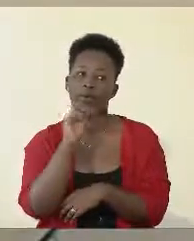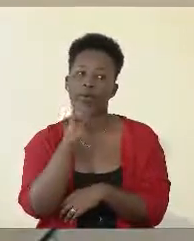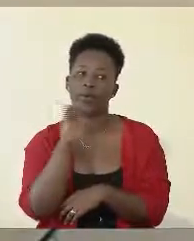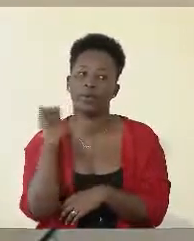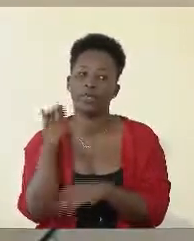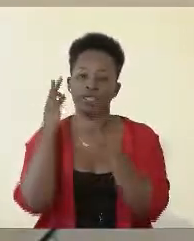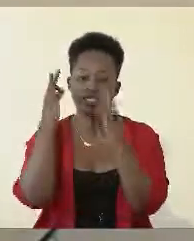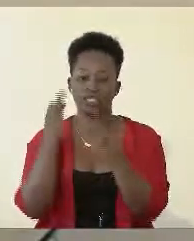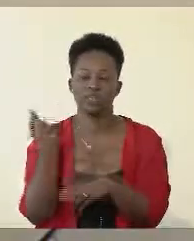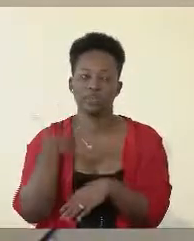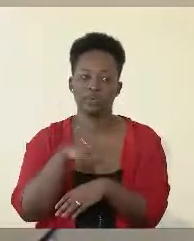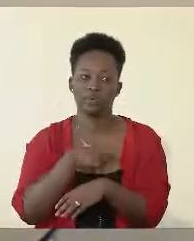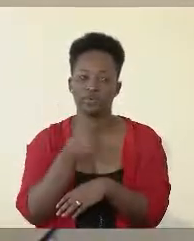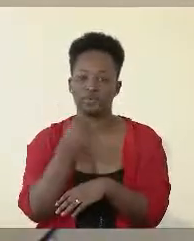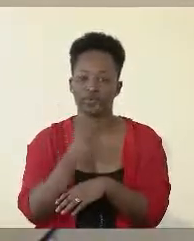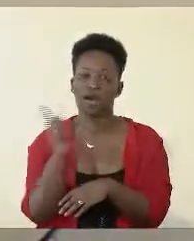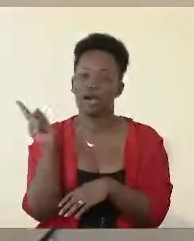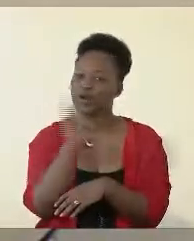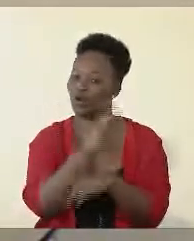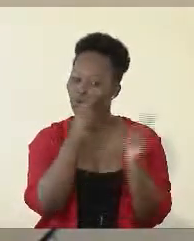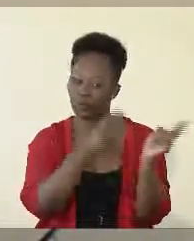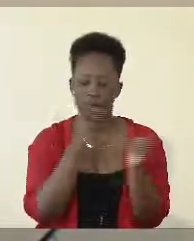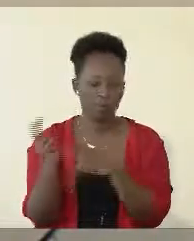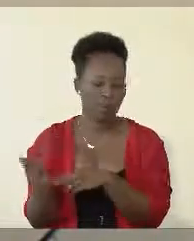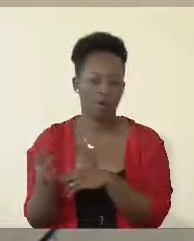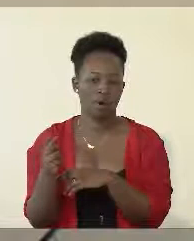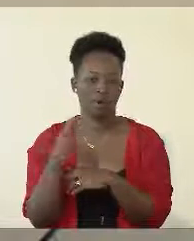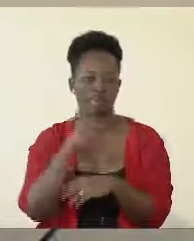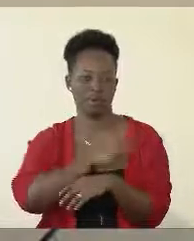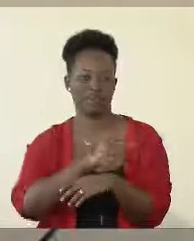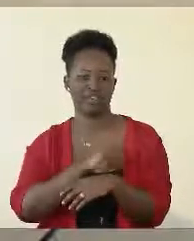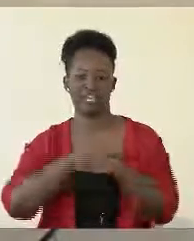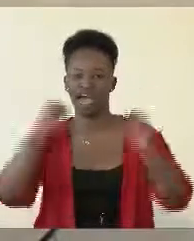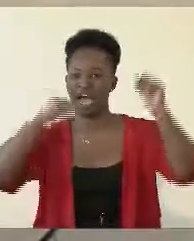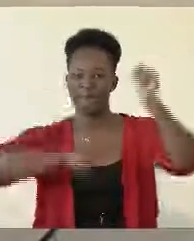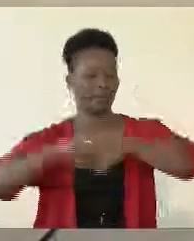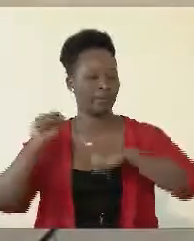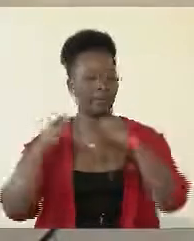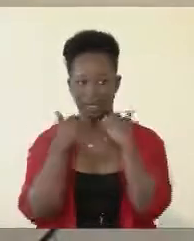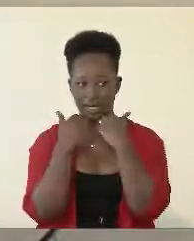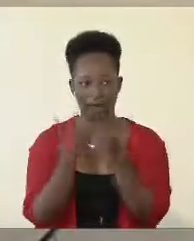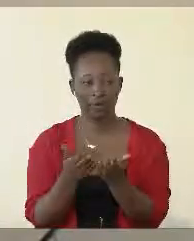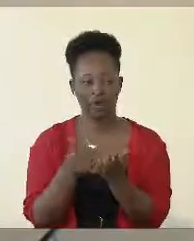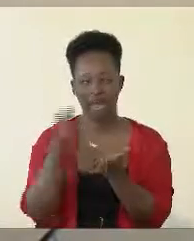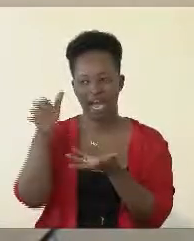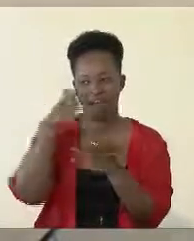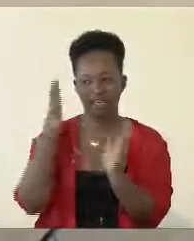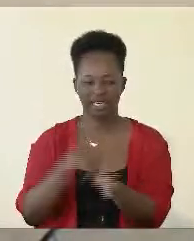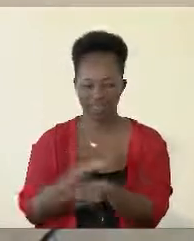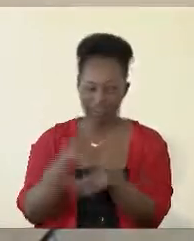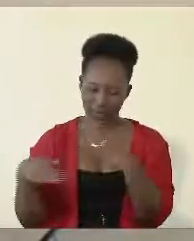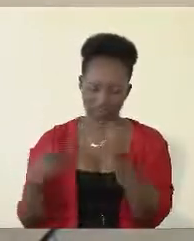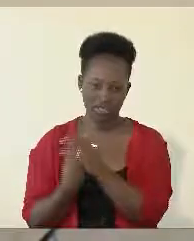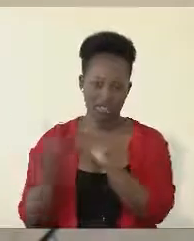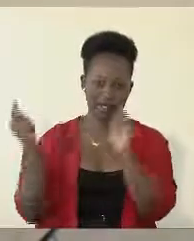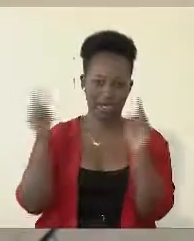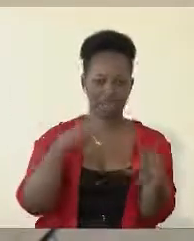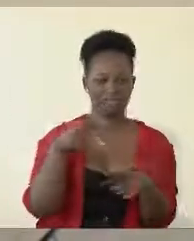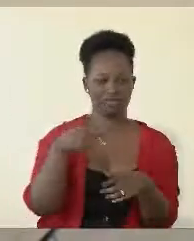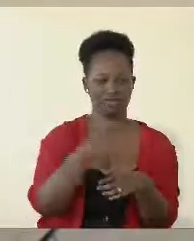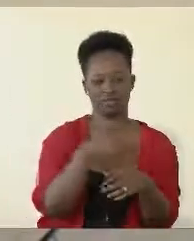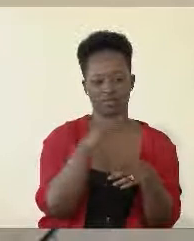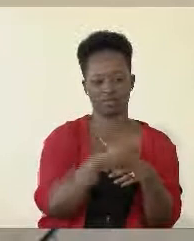call abnormal profits. No competitor, and therefore, all customers or all people buy from your business. You make abnormal